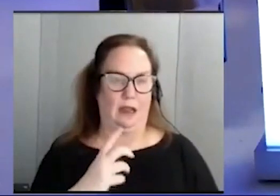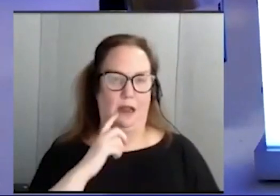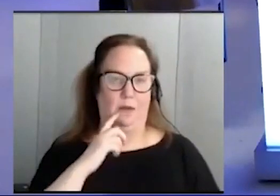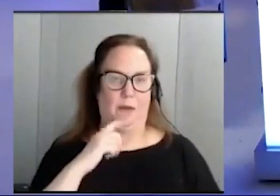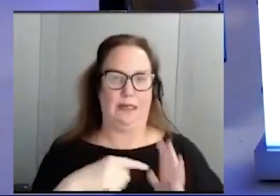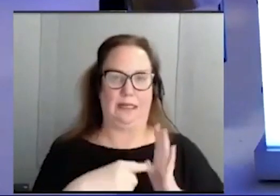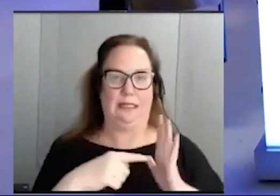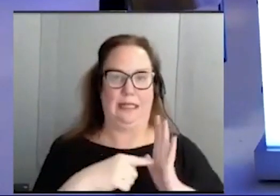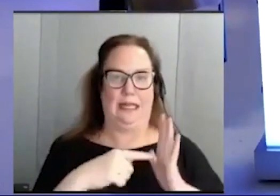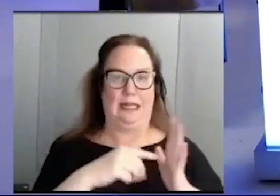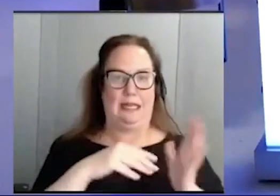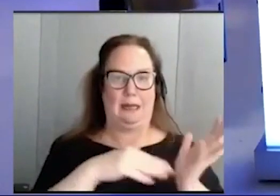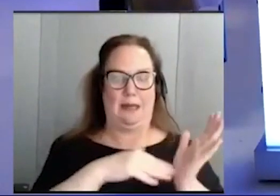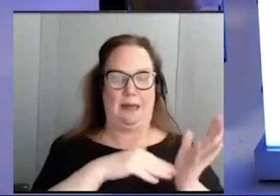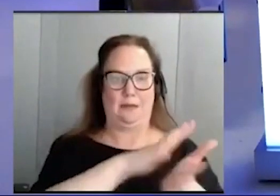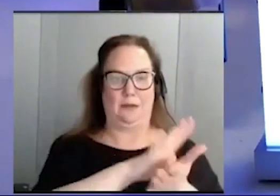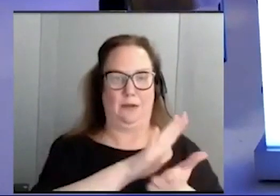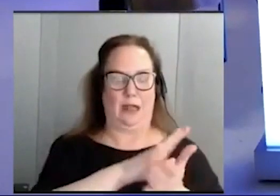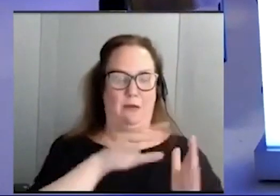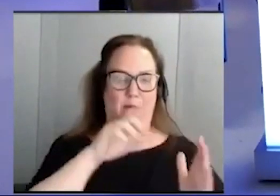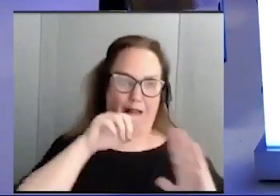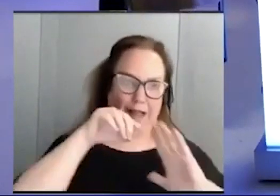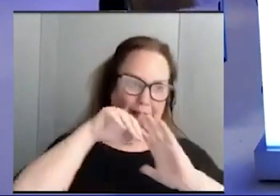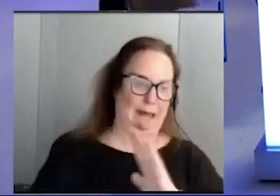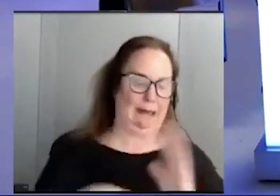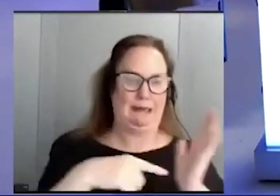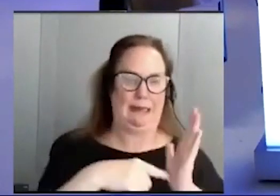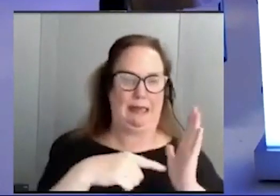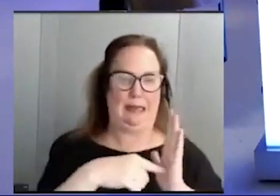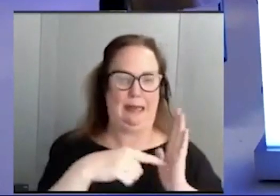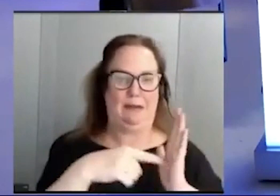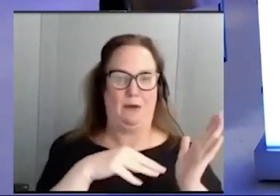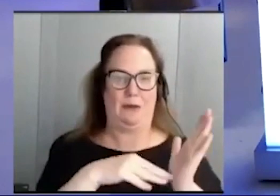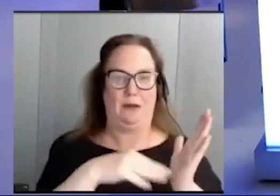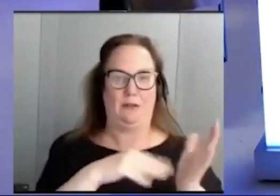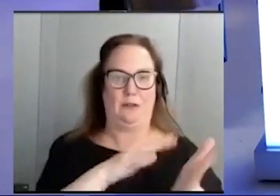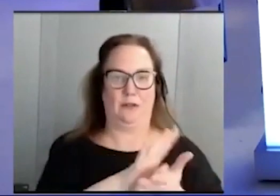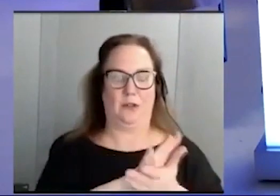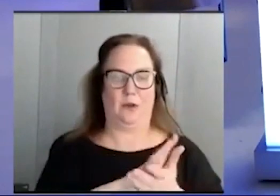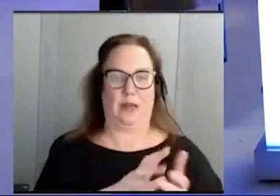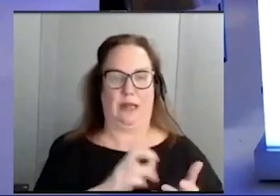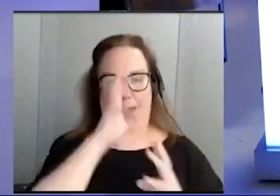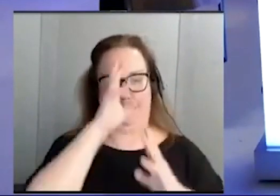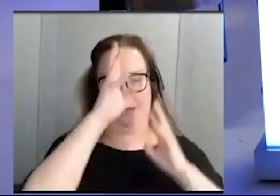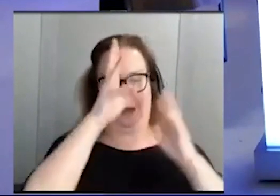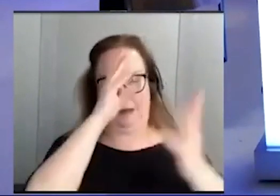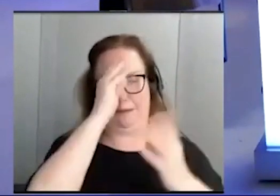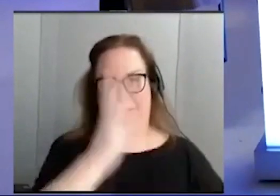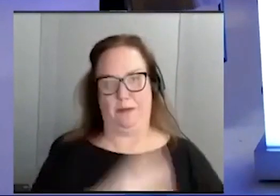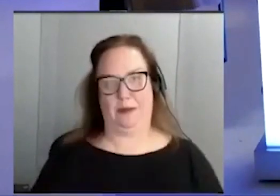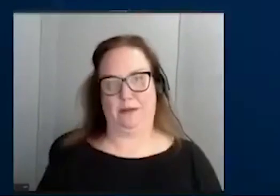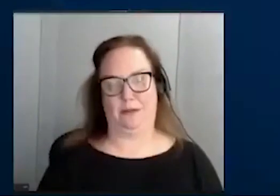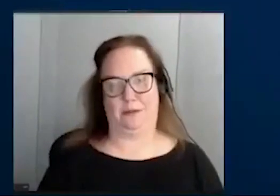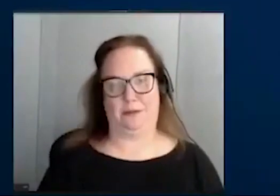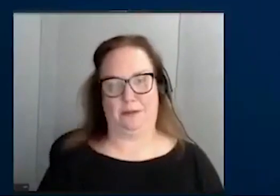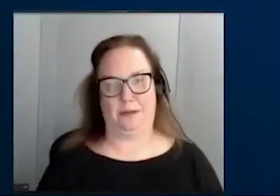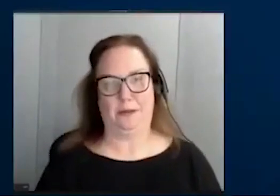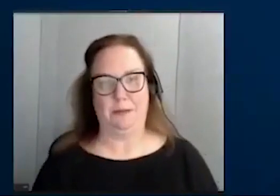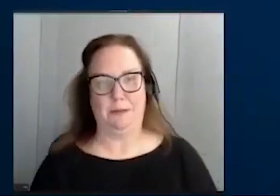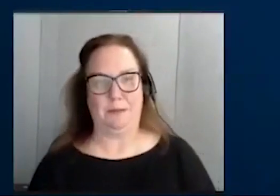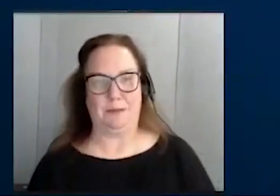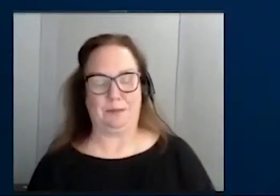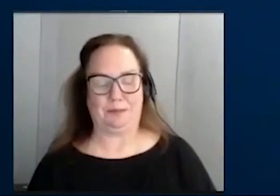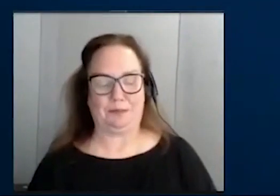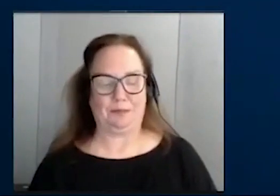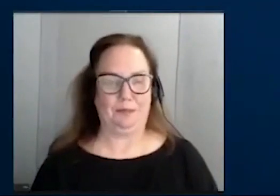school. I went way into debt, and I didn't do that so I could sit around and make up facts. That's just dumb. Hey, Deb wants to know, says